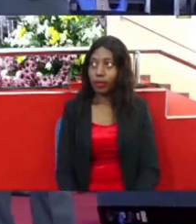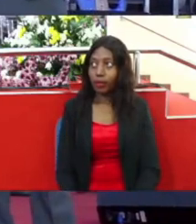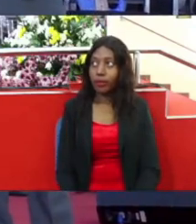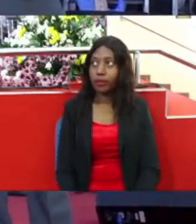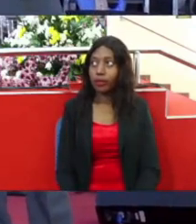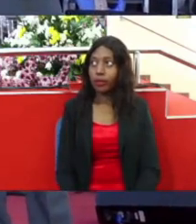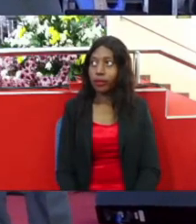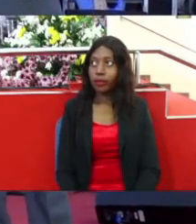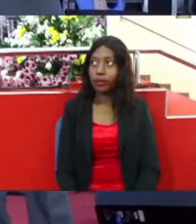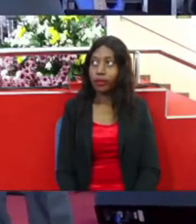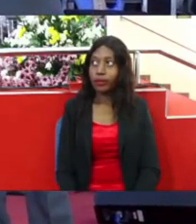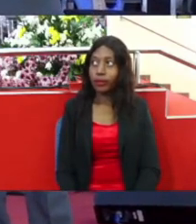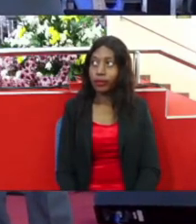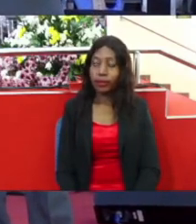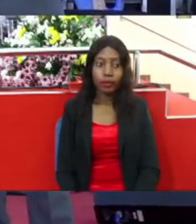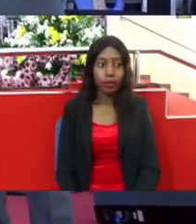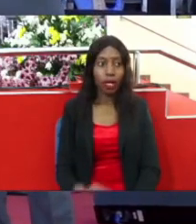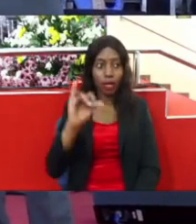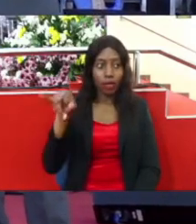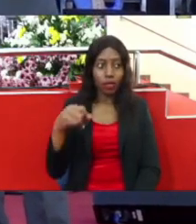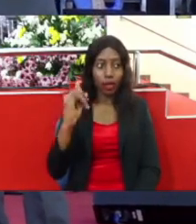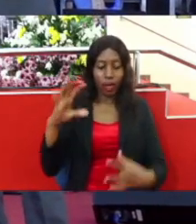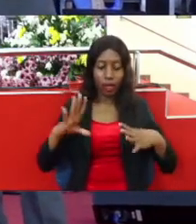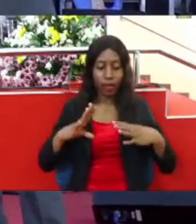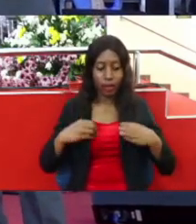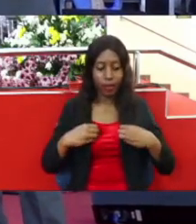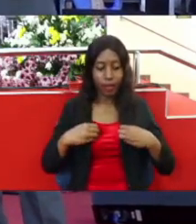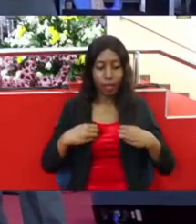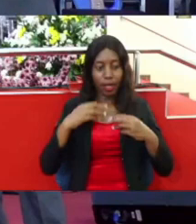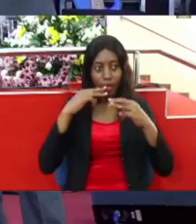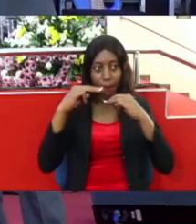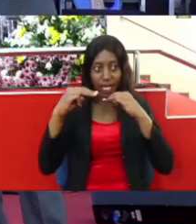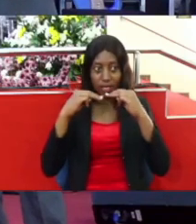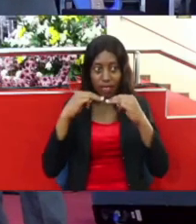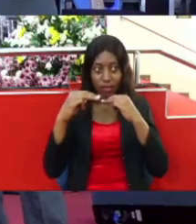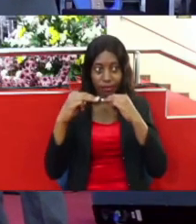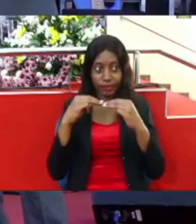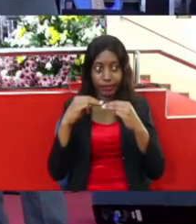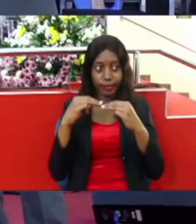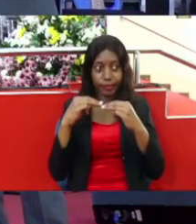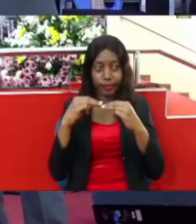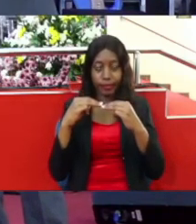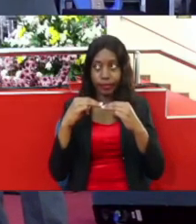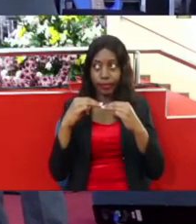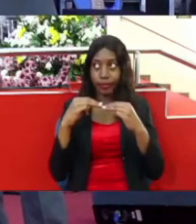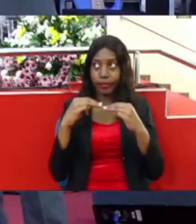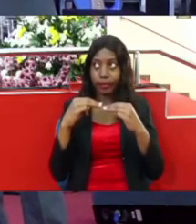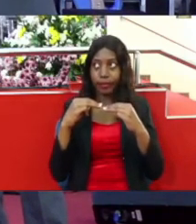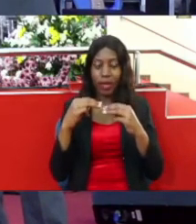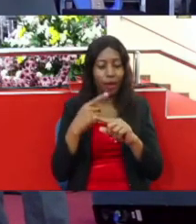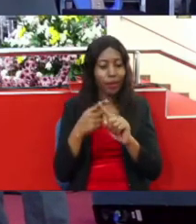kwanza. He receives a message. Kwamba alipokea ujumbe. And be that as it may, he is literally running